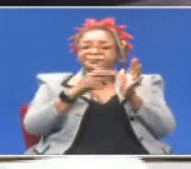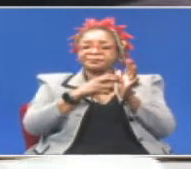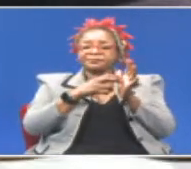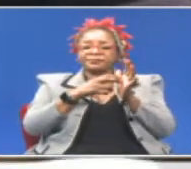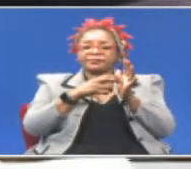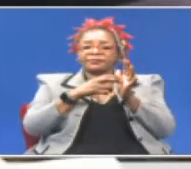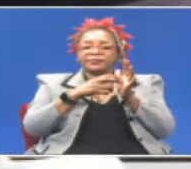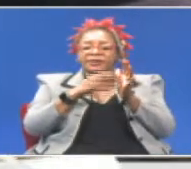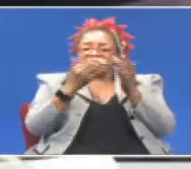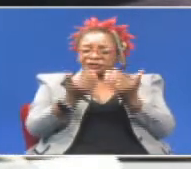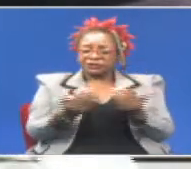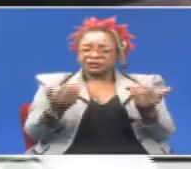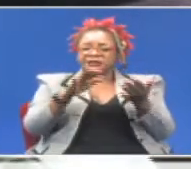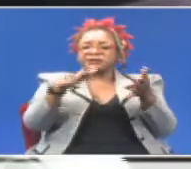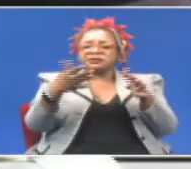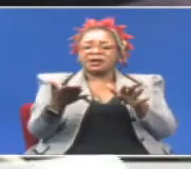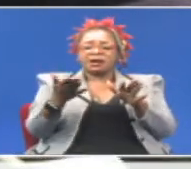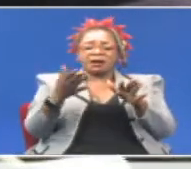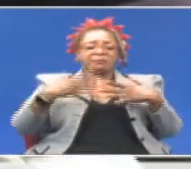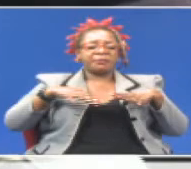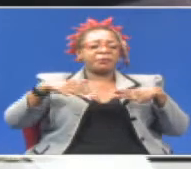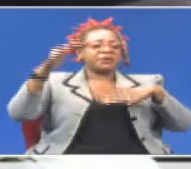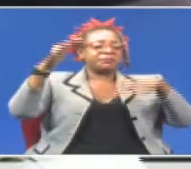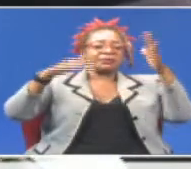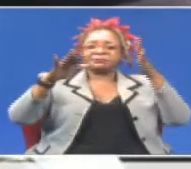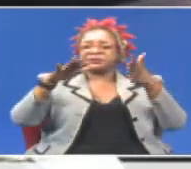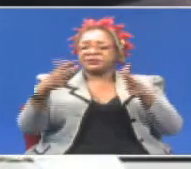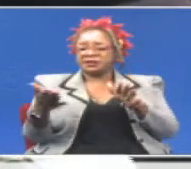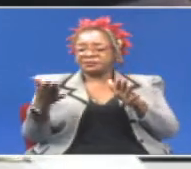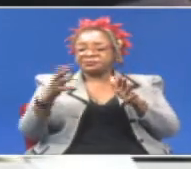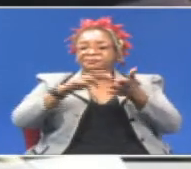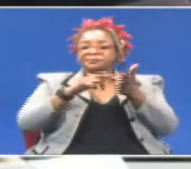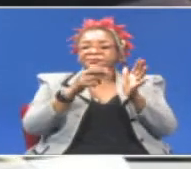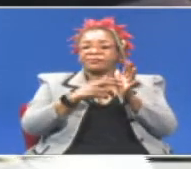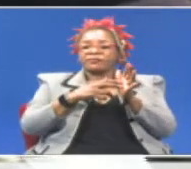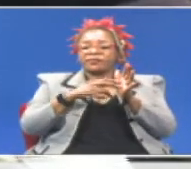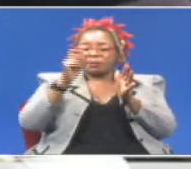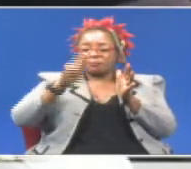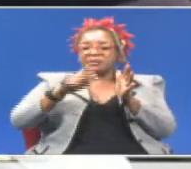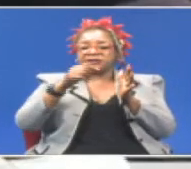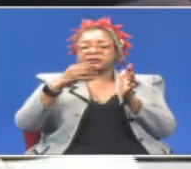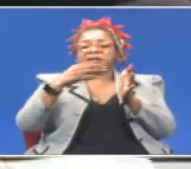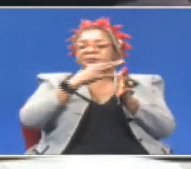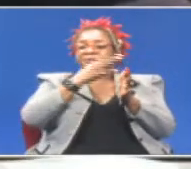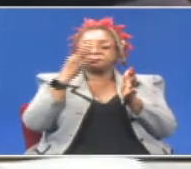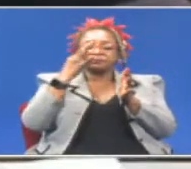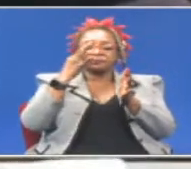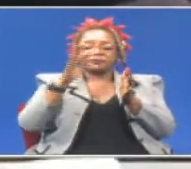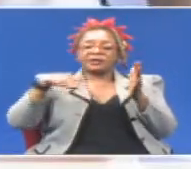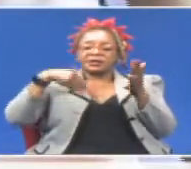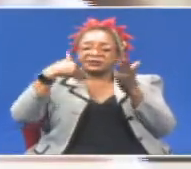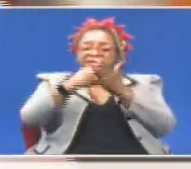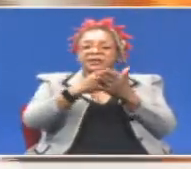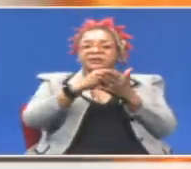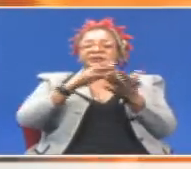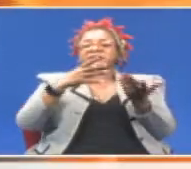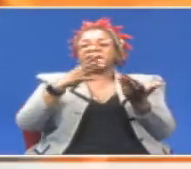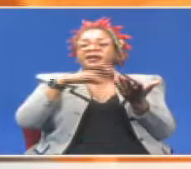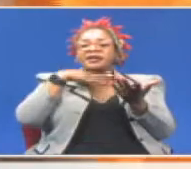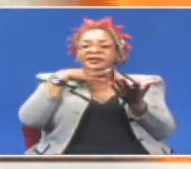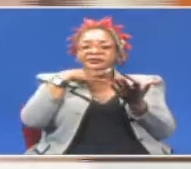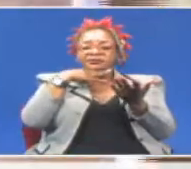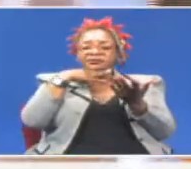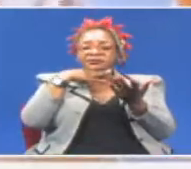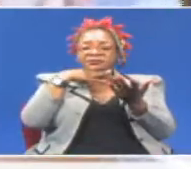sasa watoto wanakufa na watu wazima wanakufa, na ni kwamba wamepatiwa amri ya kwamba wafunge hadi wafe. Detectives had